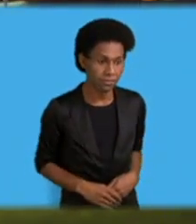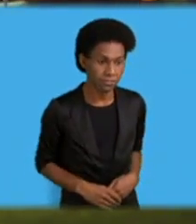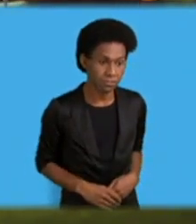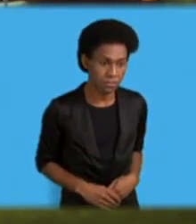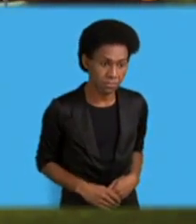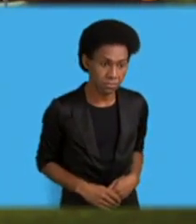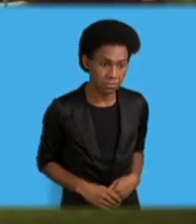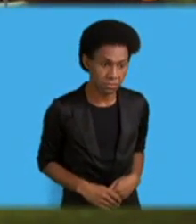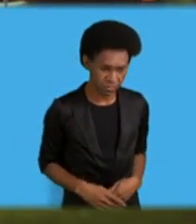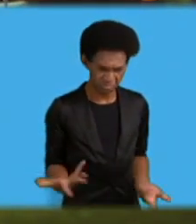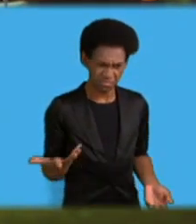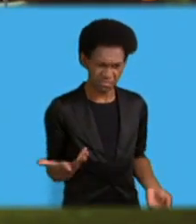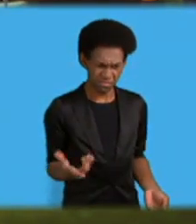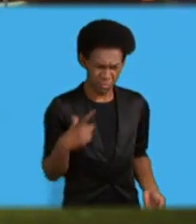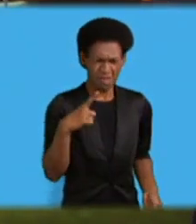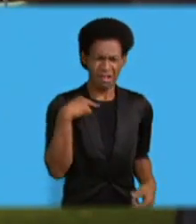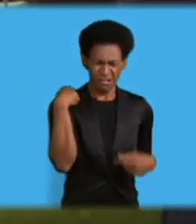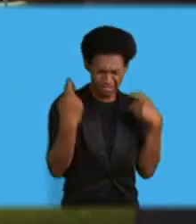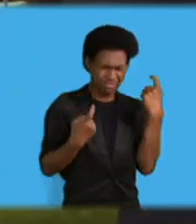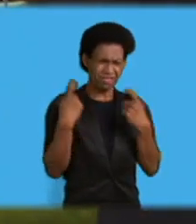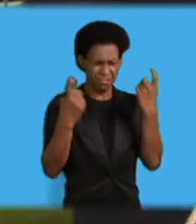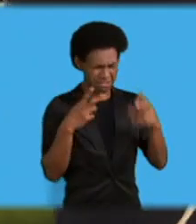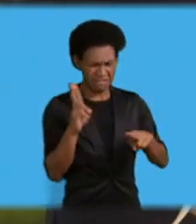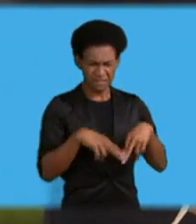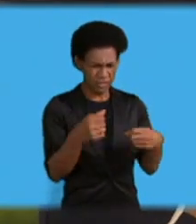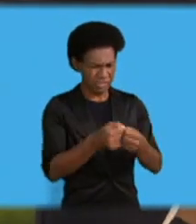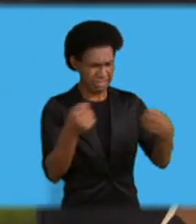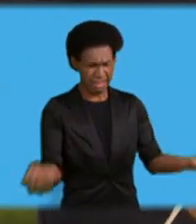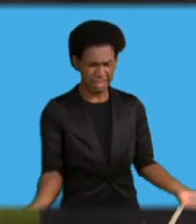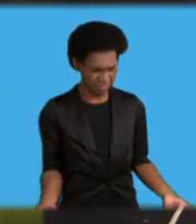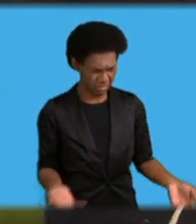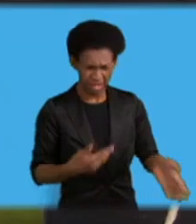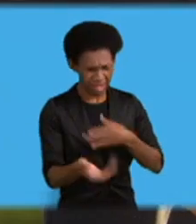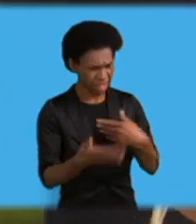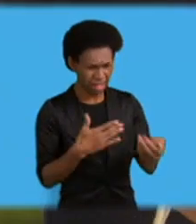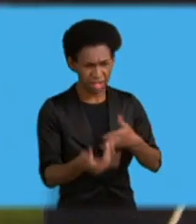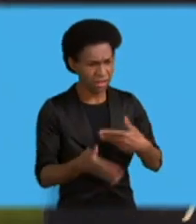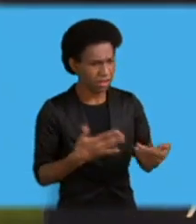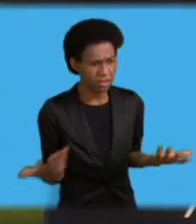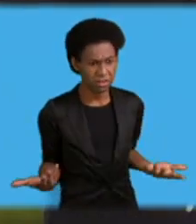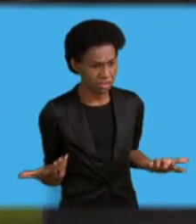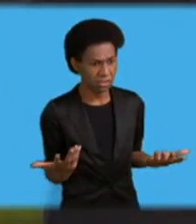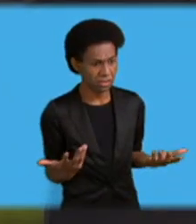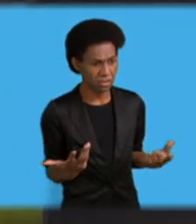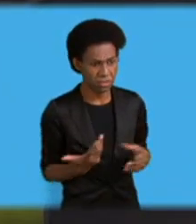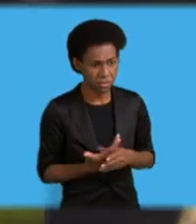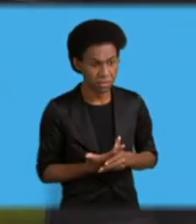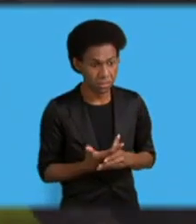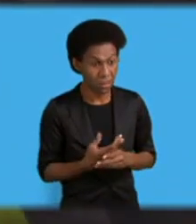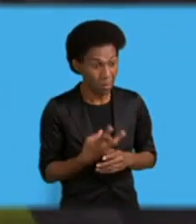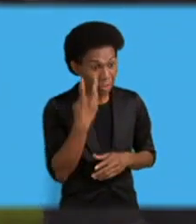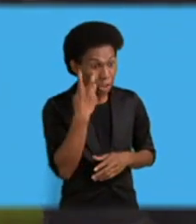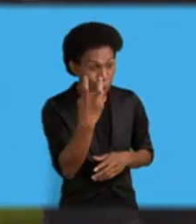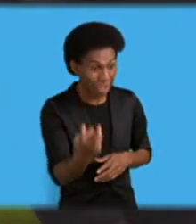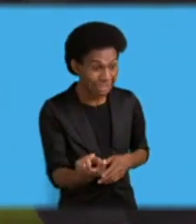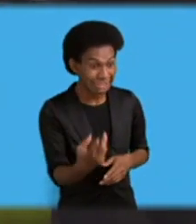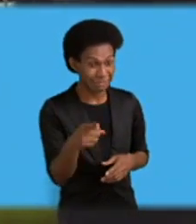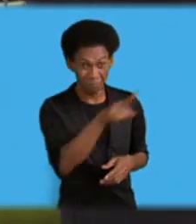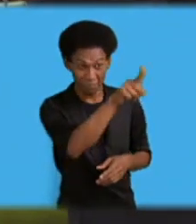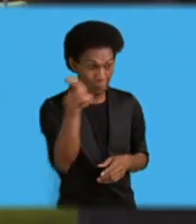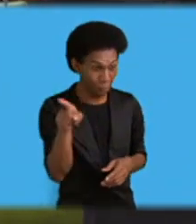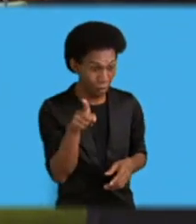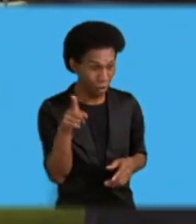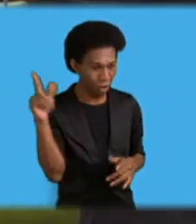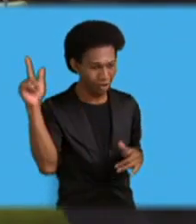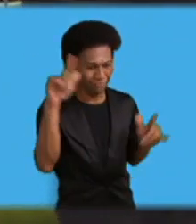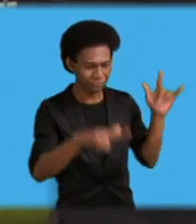Times or Fiji Airways. If the tourists, when they arrive into Fiji, they're at liberty to go and buy both the papers. They can go